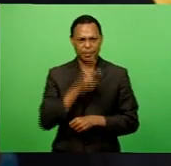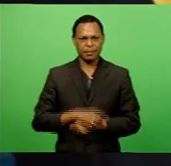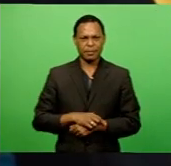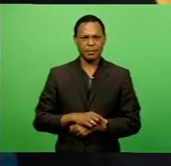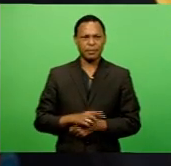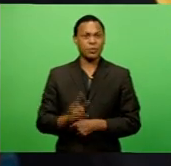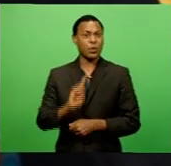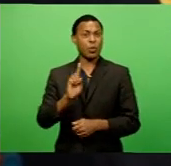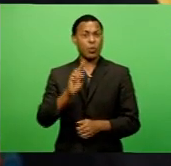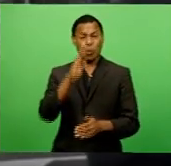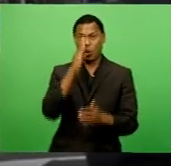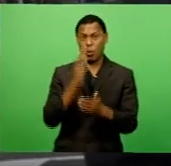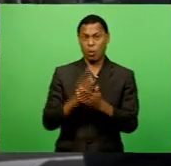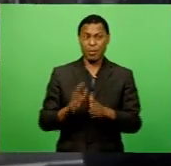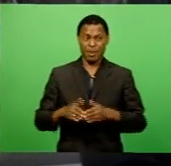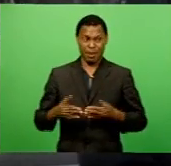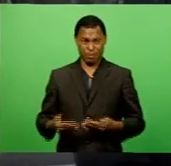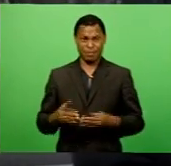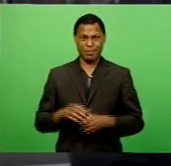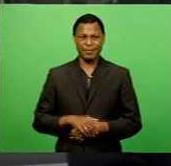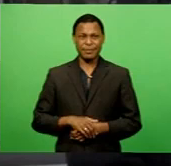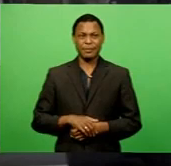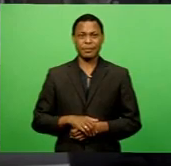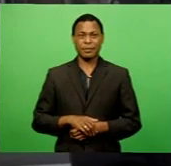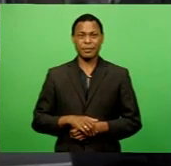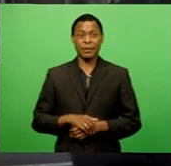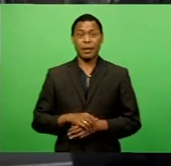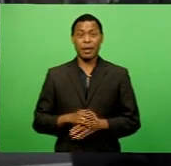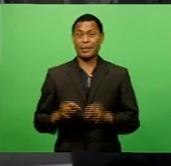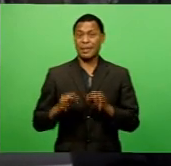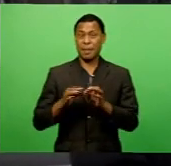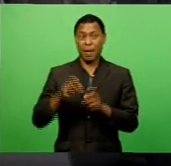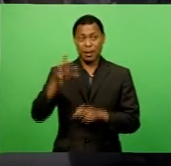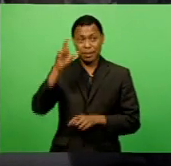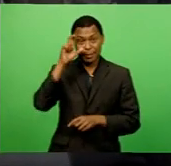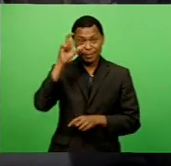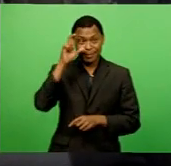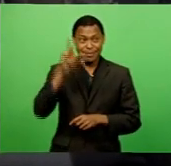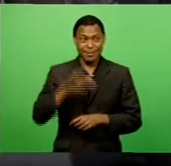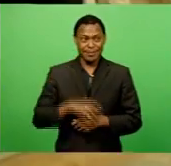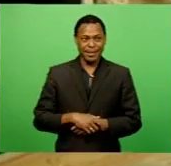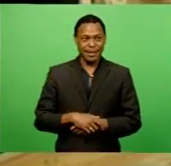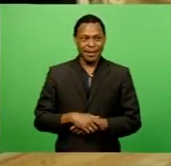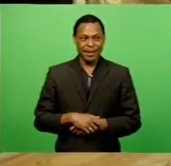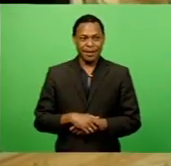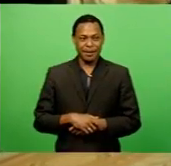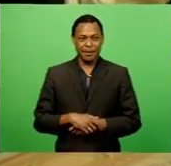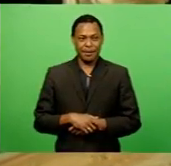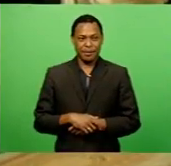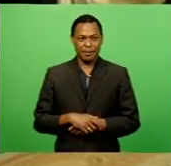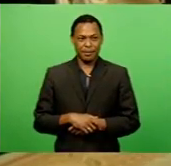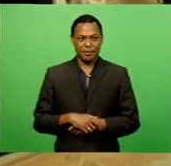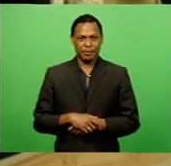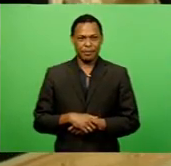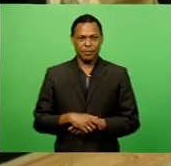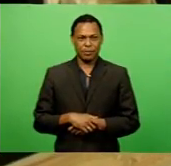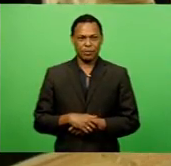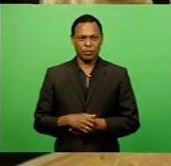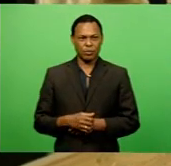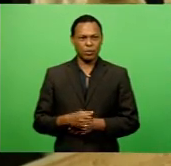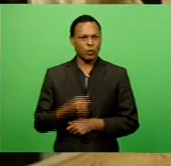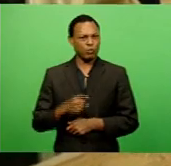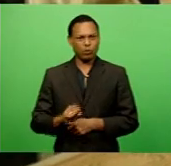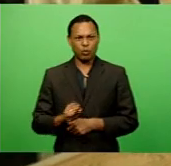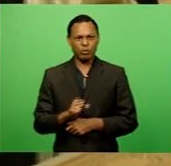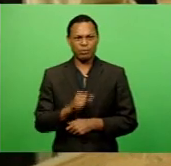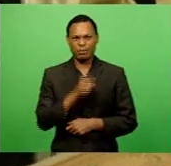Biden administration in place? Hey, there's more peace. No tweets. There was no tweeting, just TV